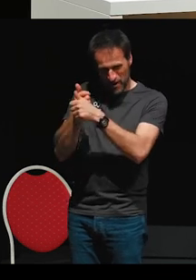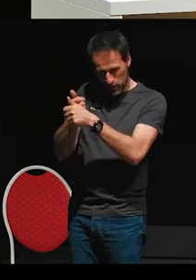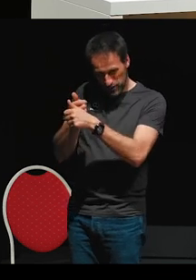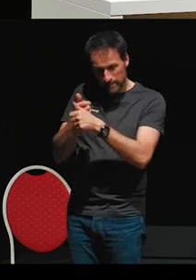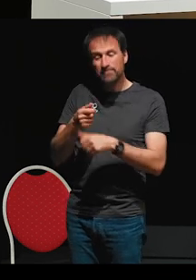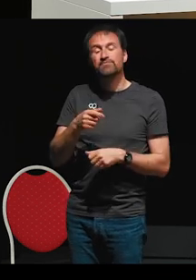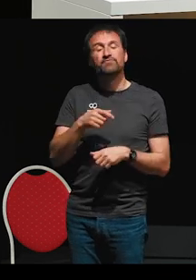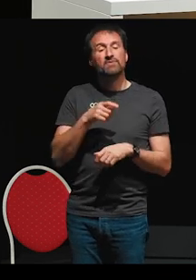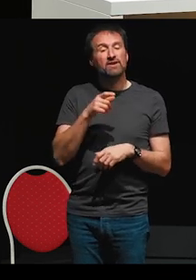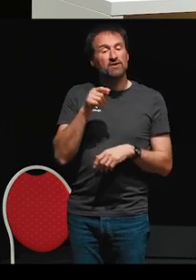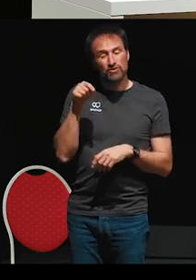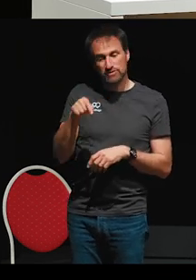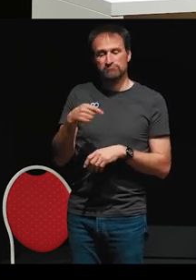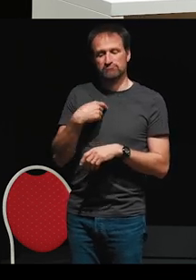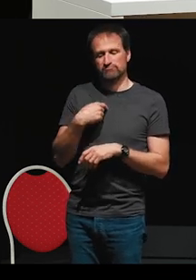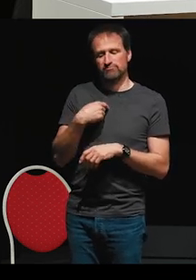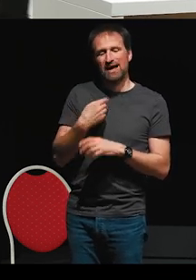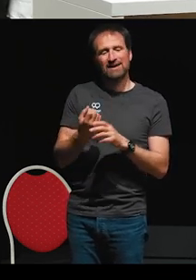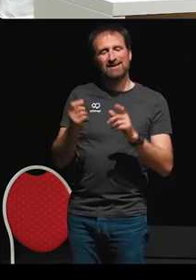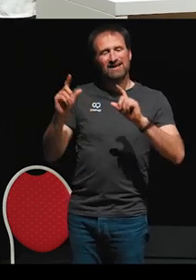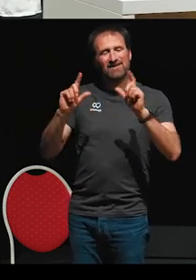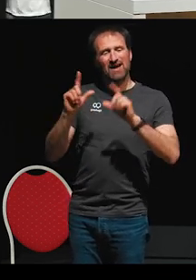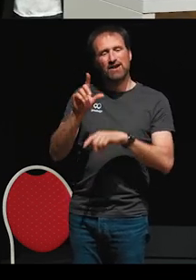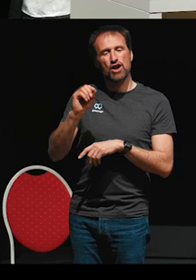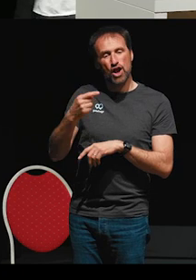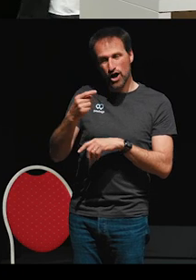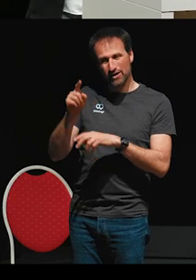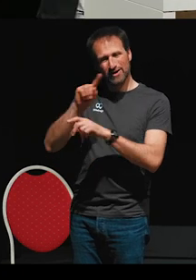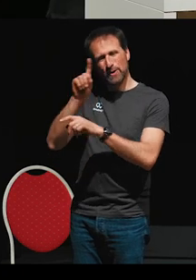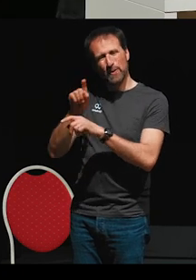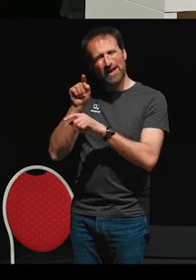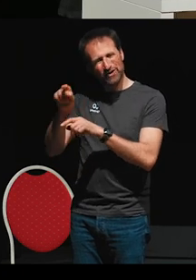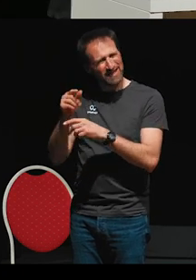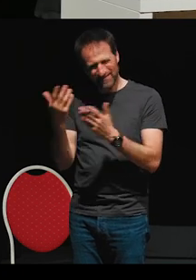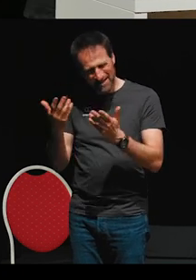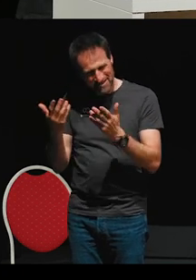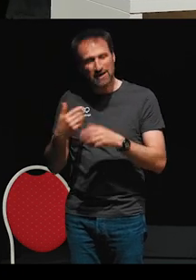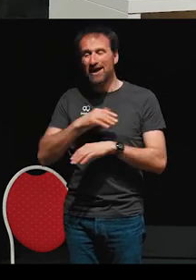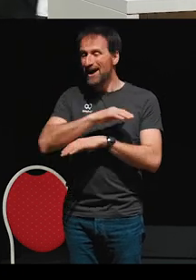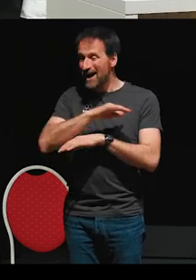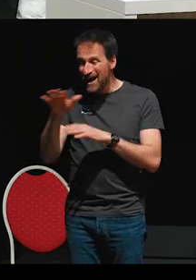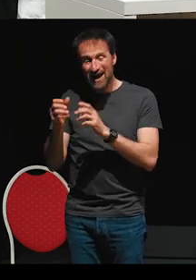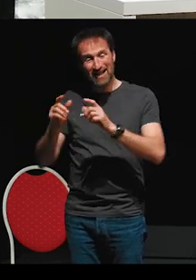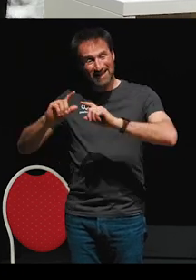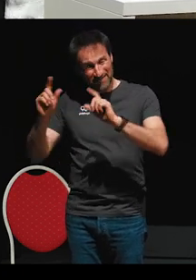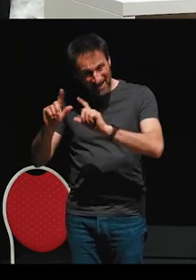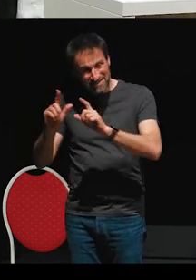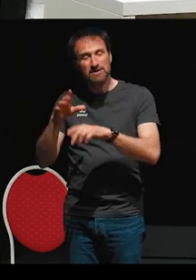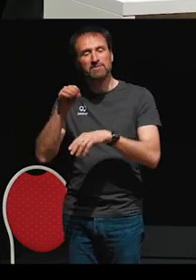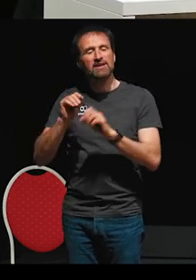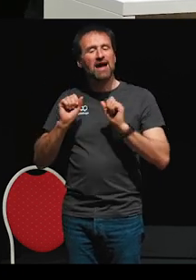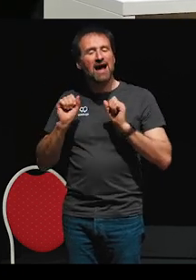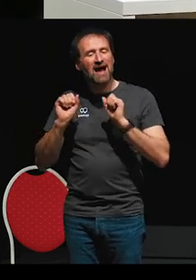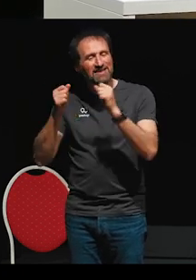here is the query on my event log. I'm getting all the events with an activity with an action of post-tweet,